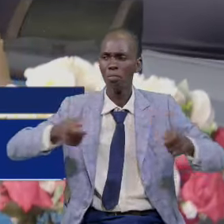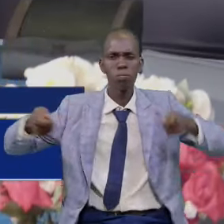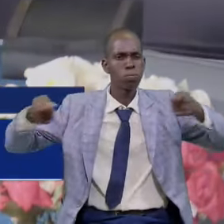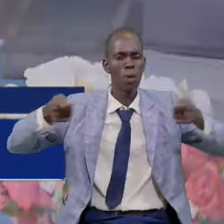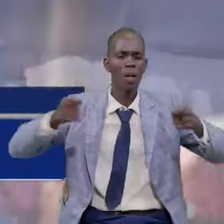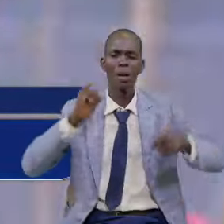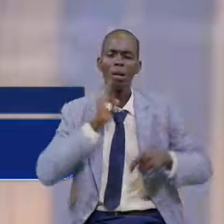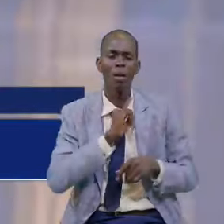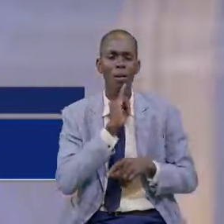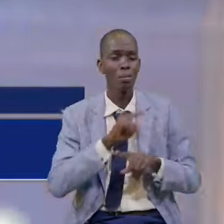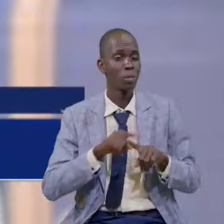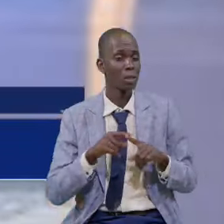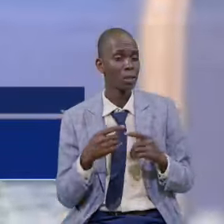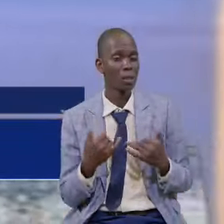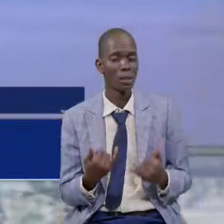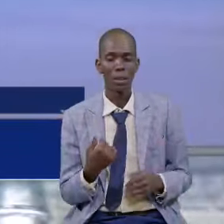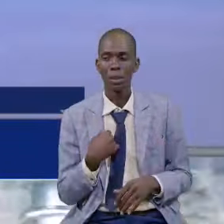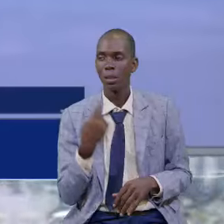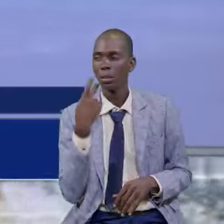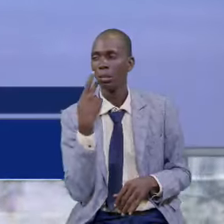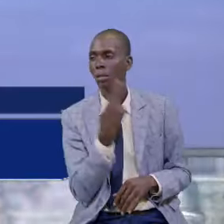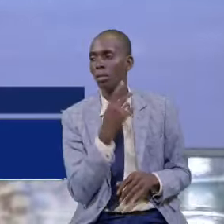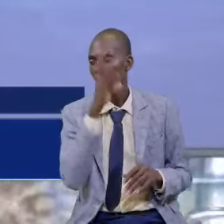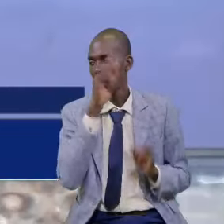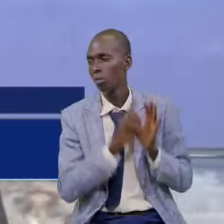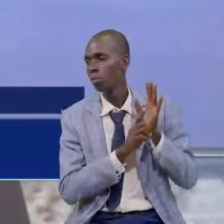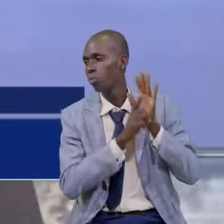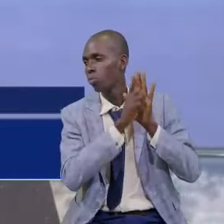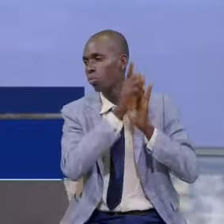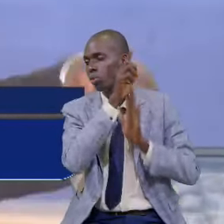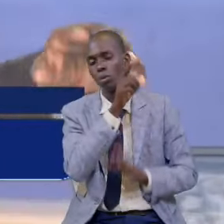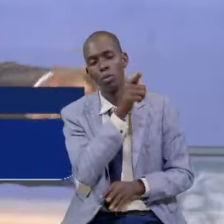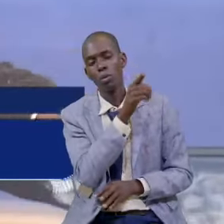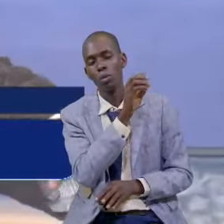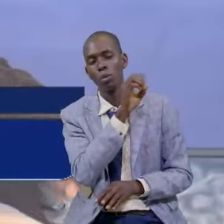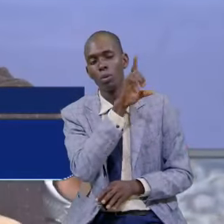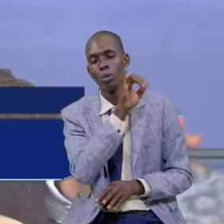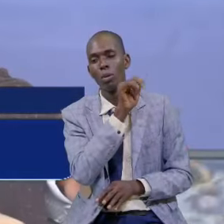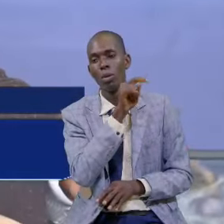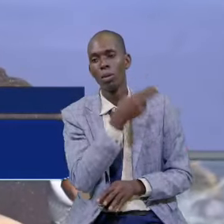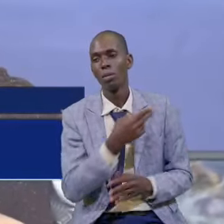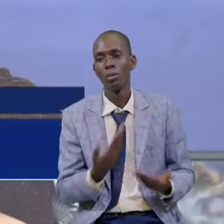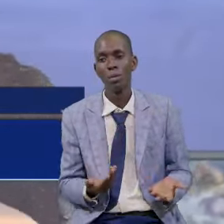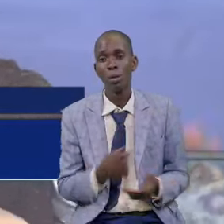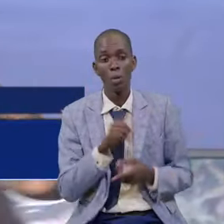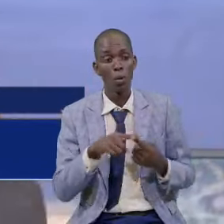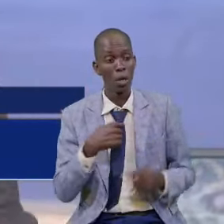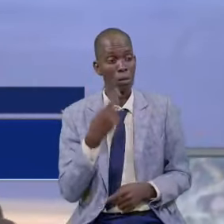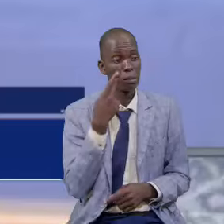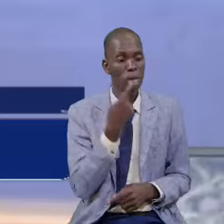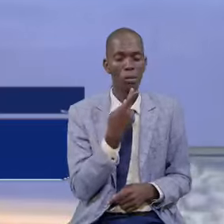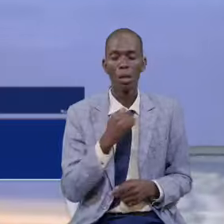I saw Goliath. And when I saw him, all my courage left me. When I